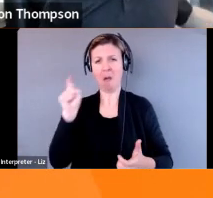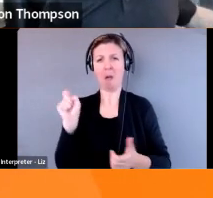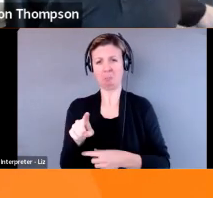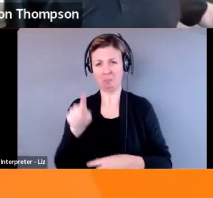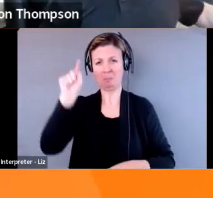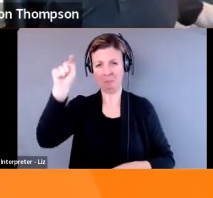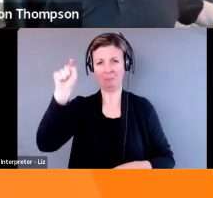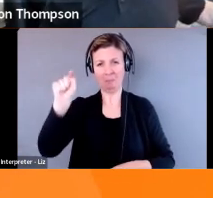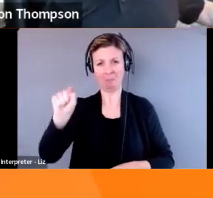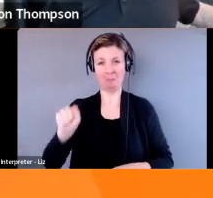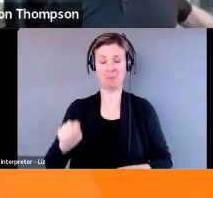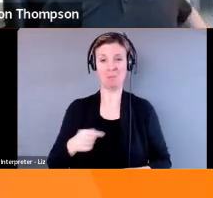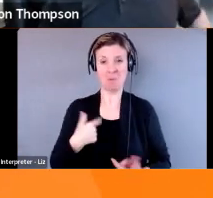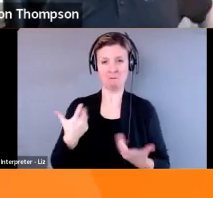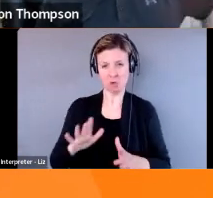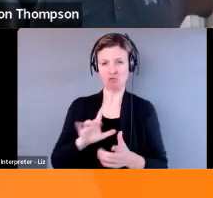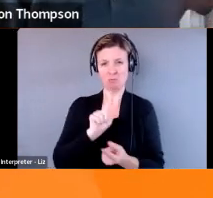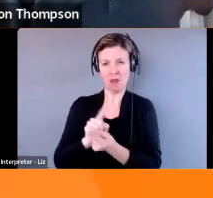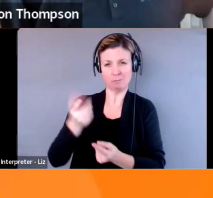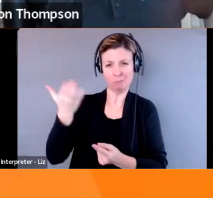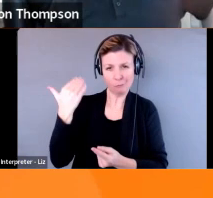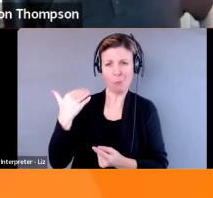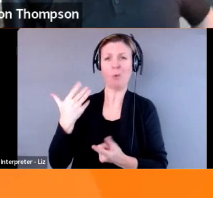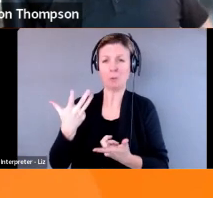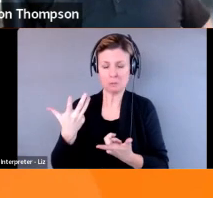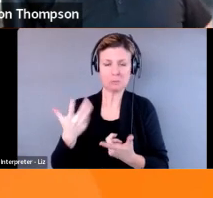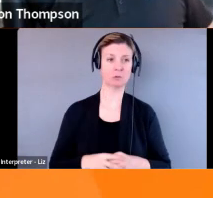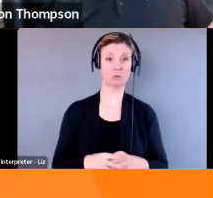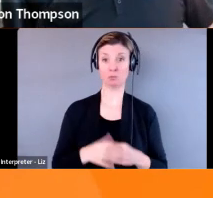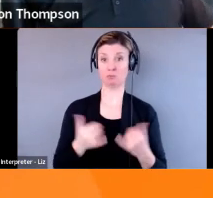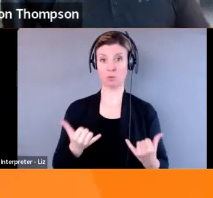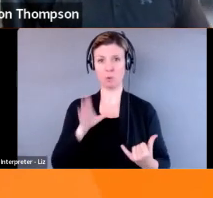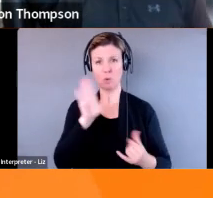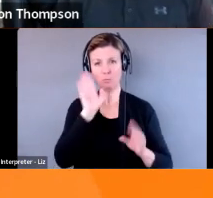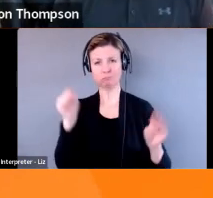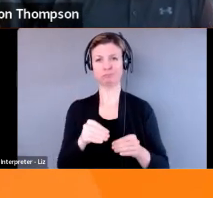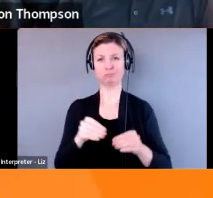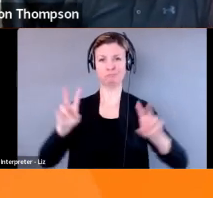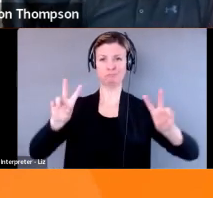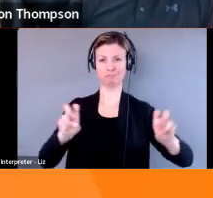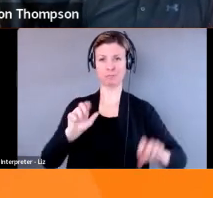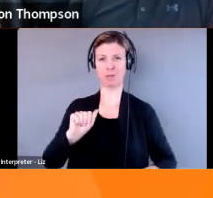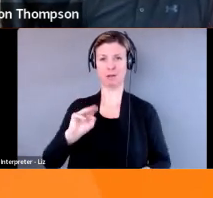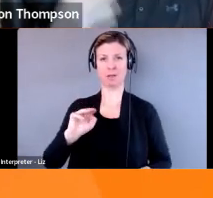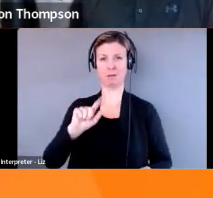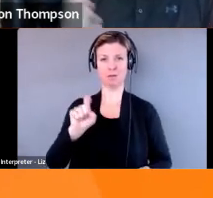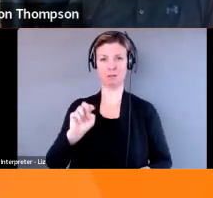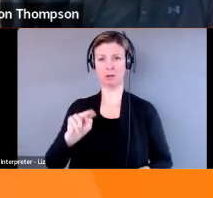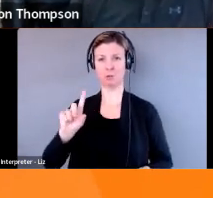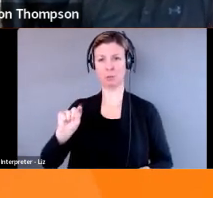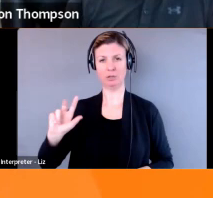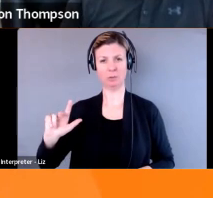from past discussions that I've had. And we're going to be talking about Amazon 2023 and what it means to be selling